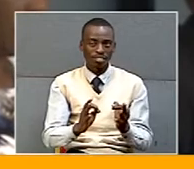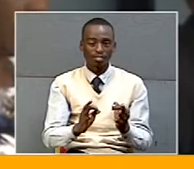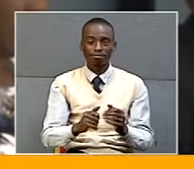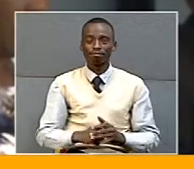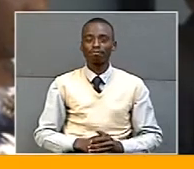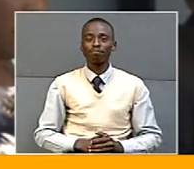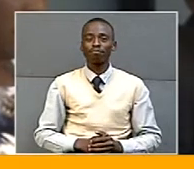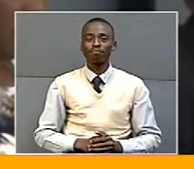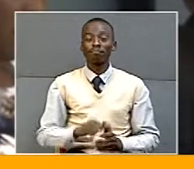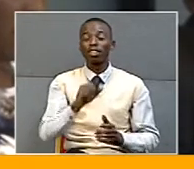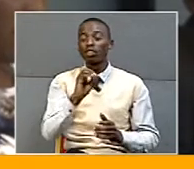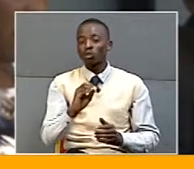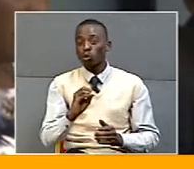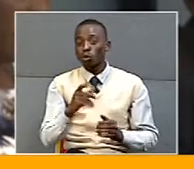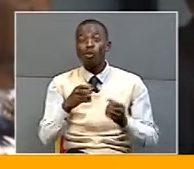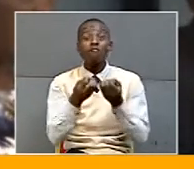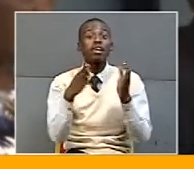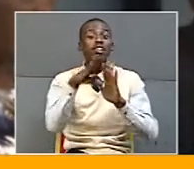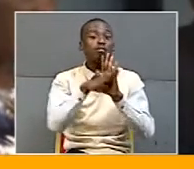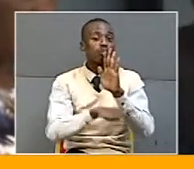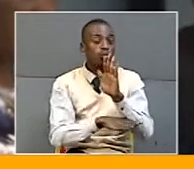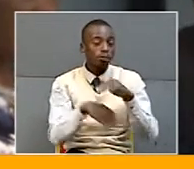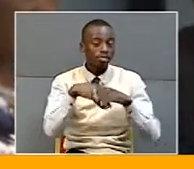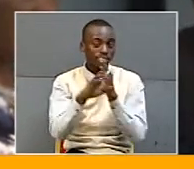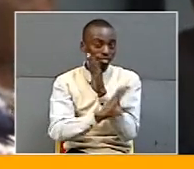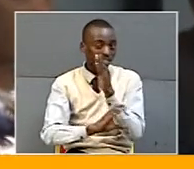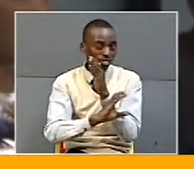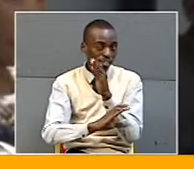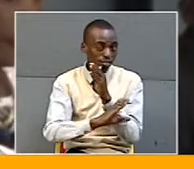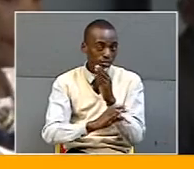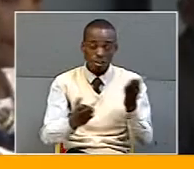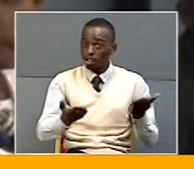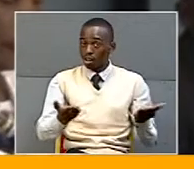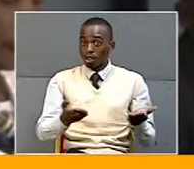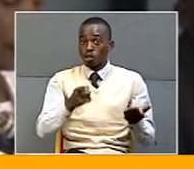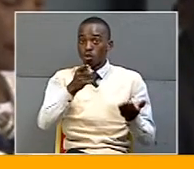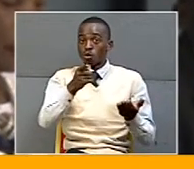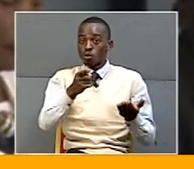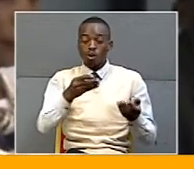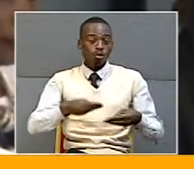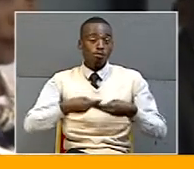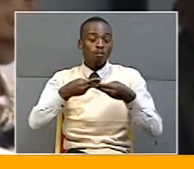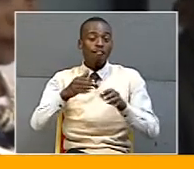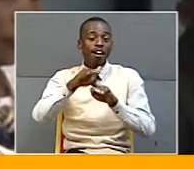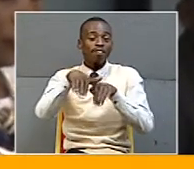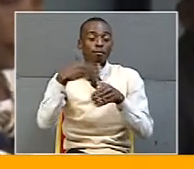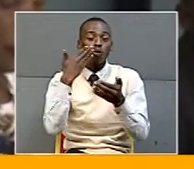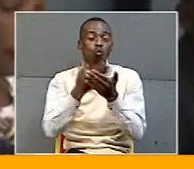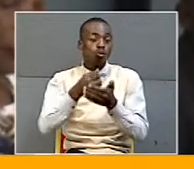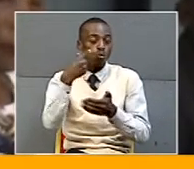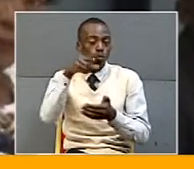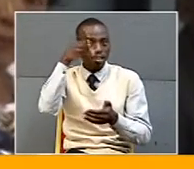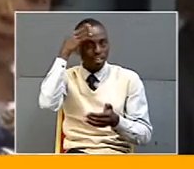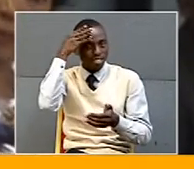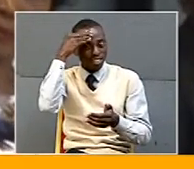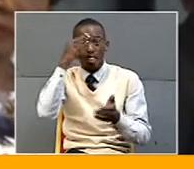substandard. We have several programs in the country where we provide farmers with high quality inputs,